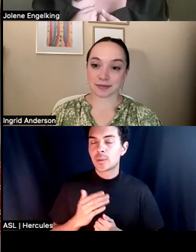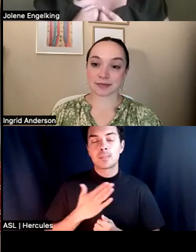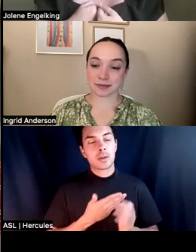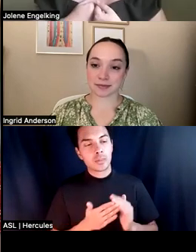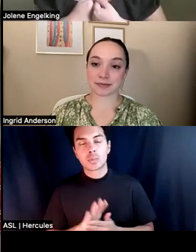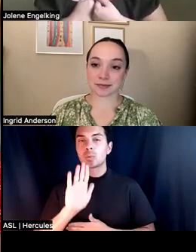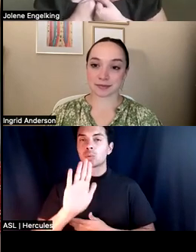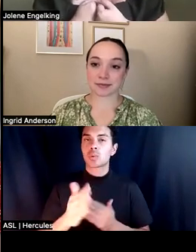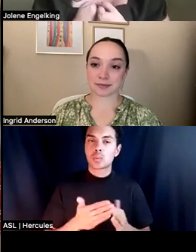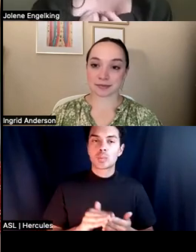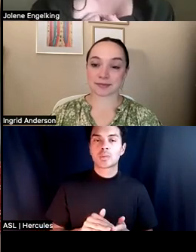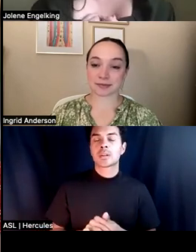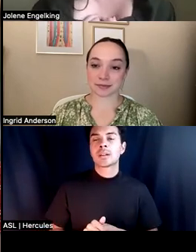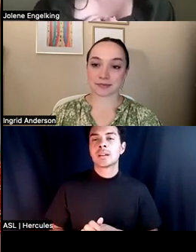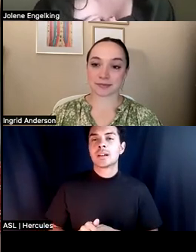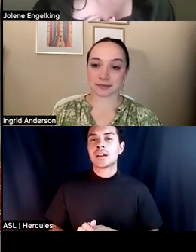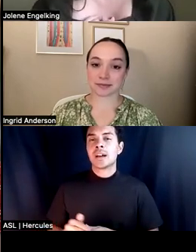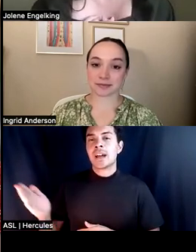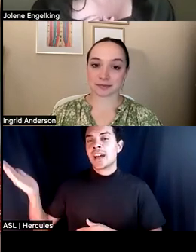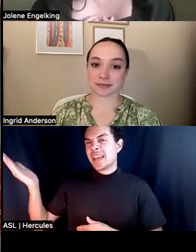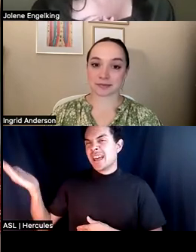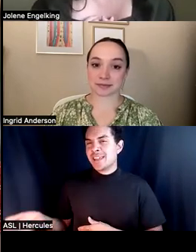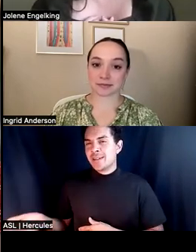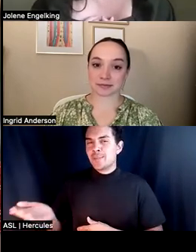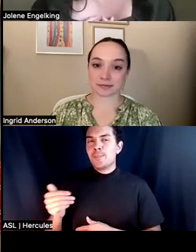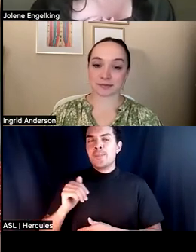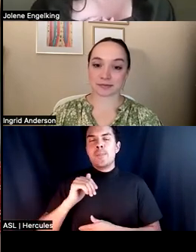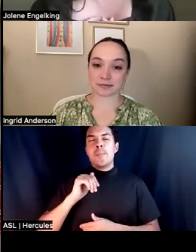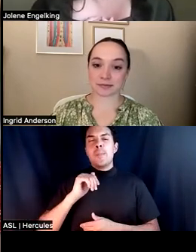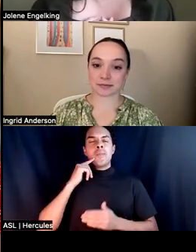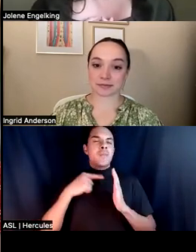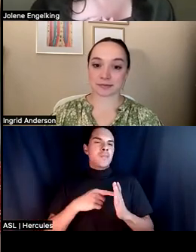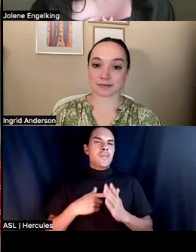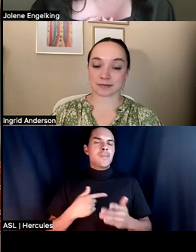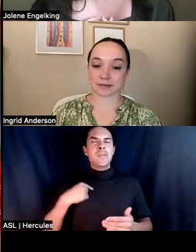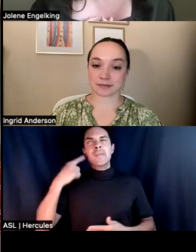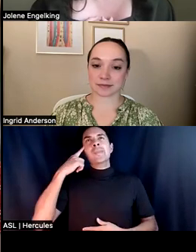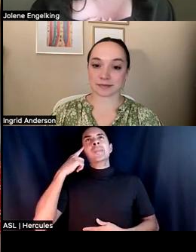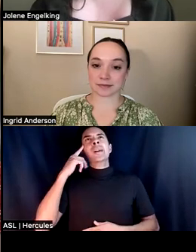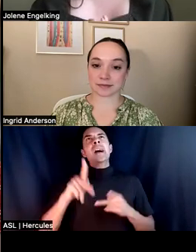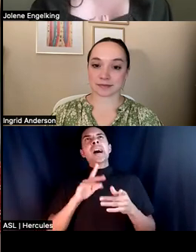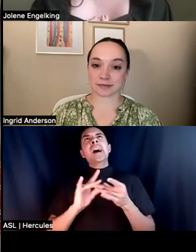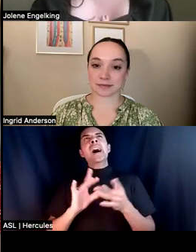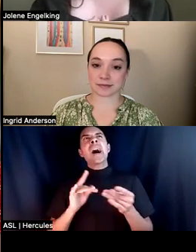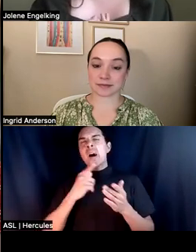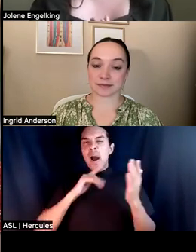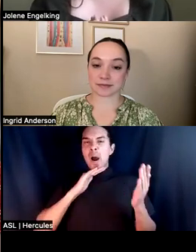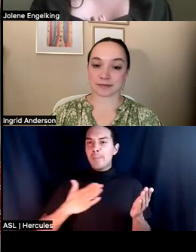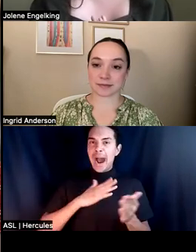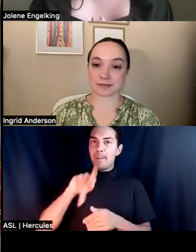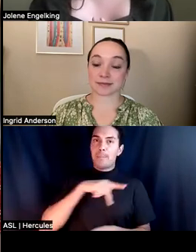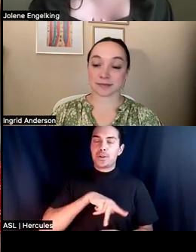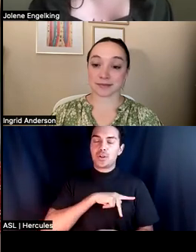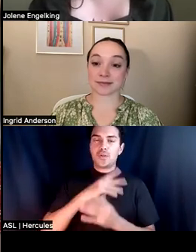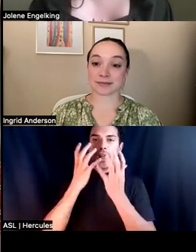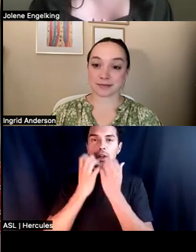those aren't always the things that like bubble up most for me. Like, for example, like I said, I think like when people ask me, like, what are my personal values? What are those things that